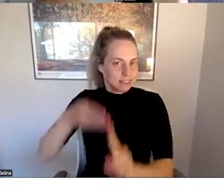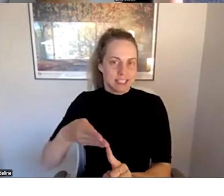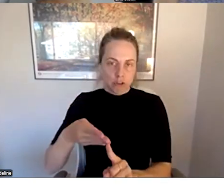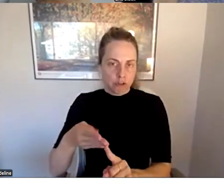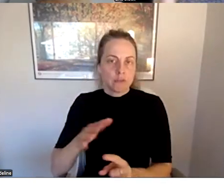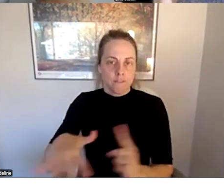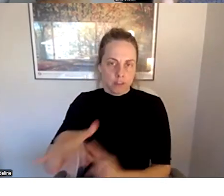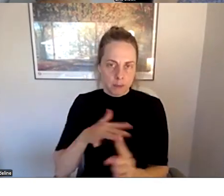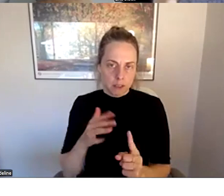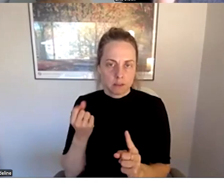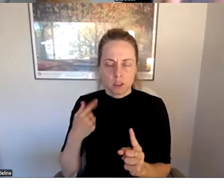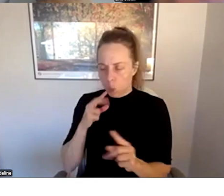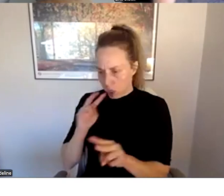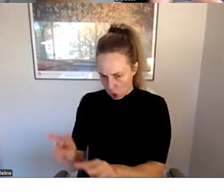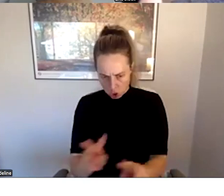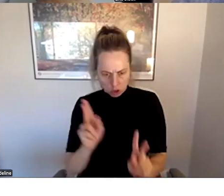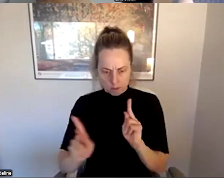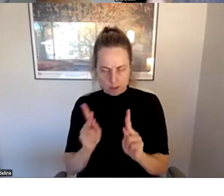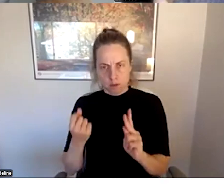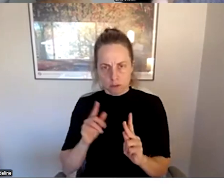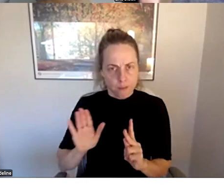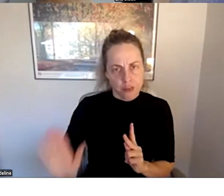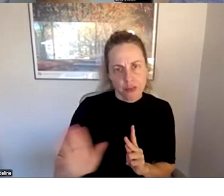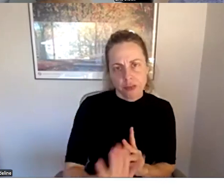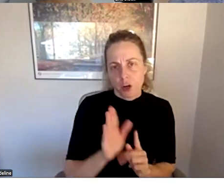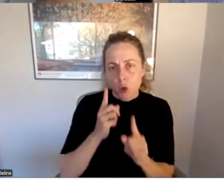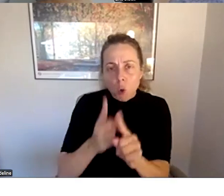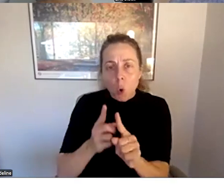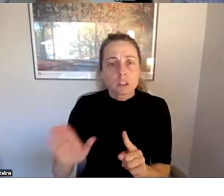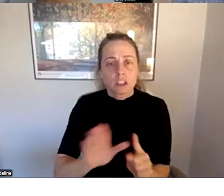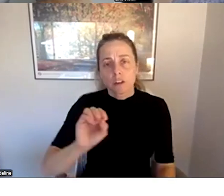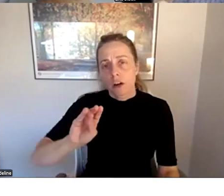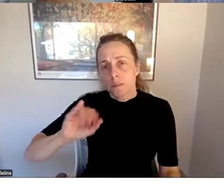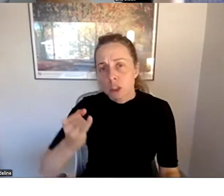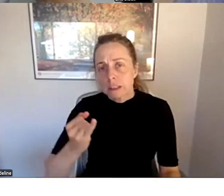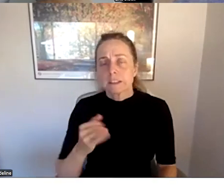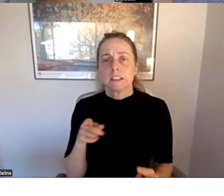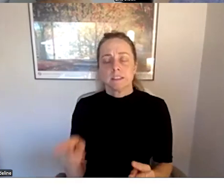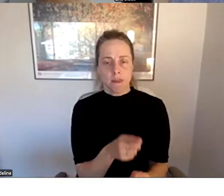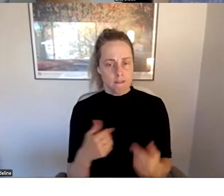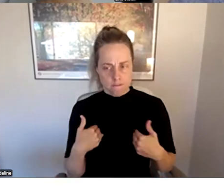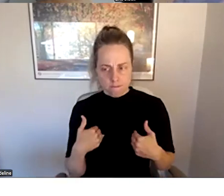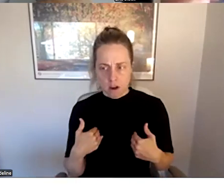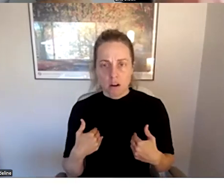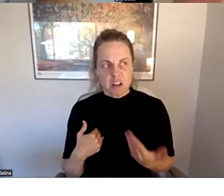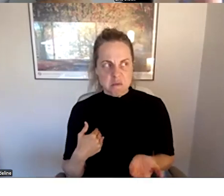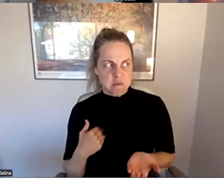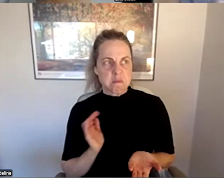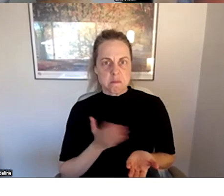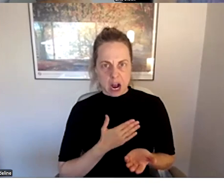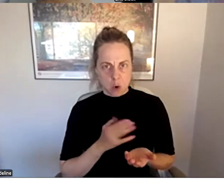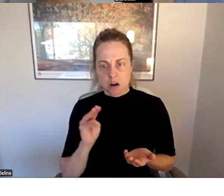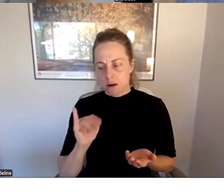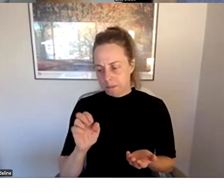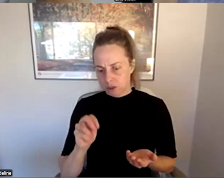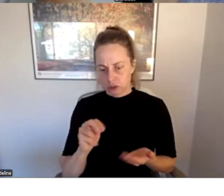at people and we understand what their goals and objectives that they have and ultimately believe it's our mission to help them get to